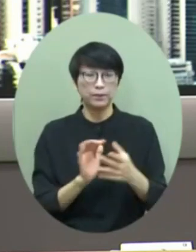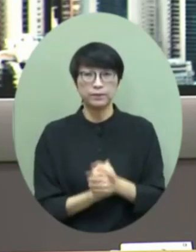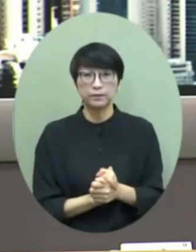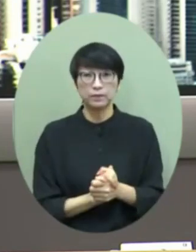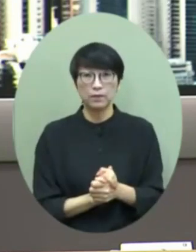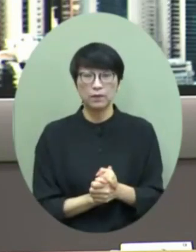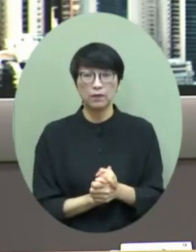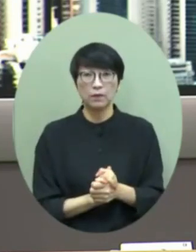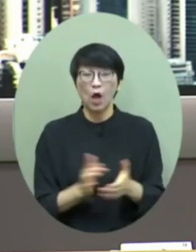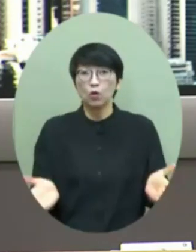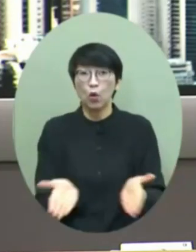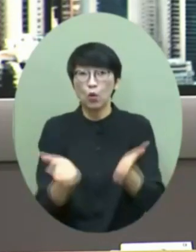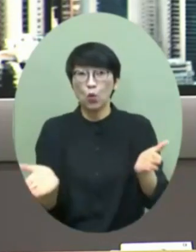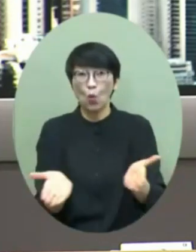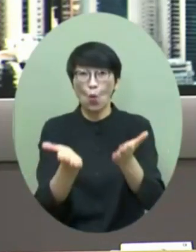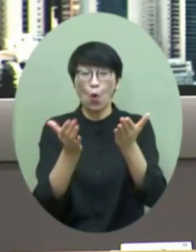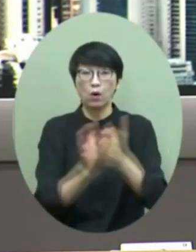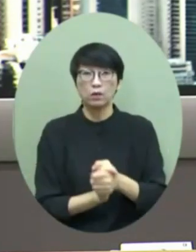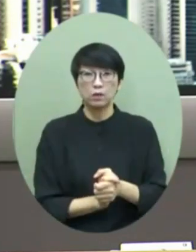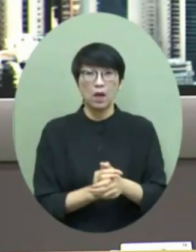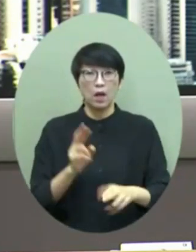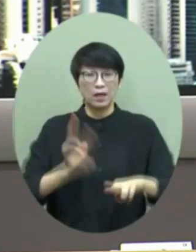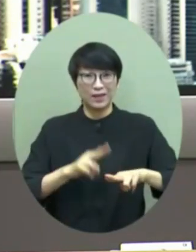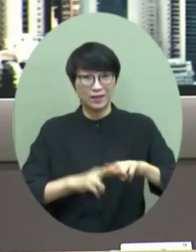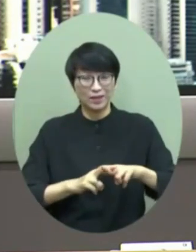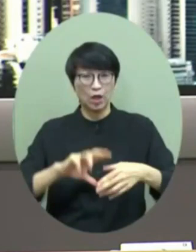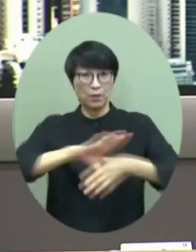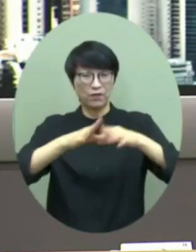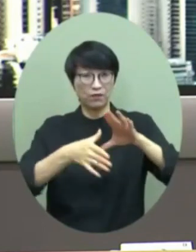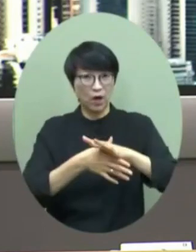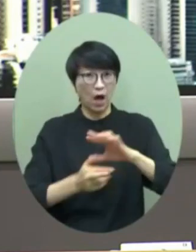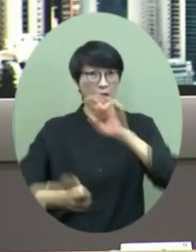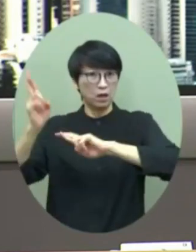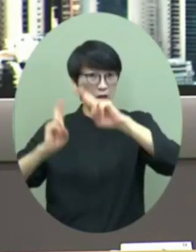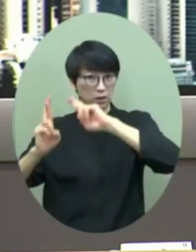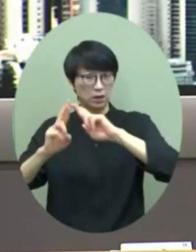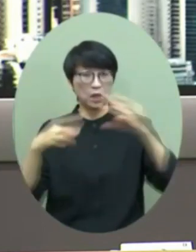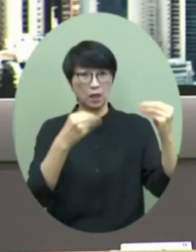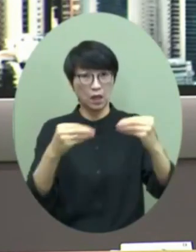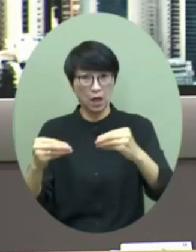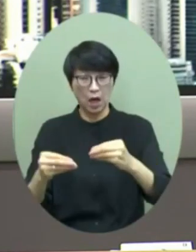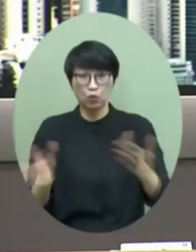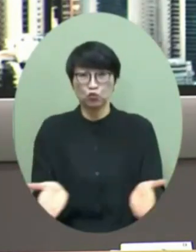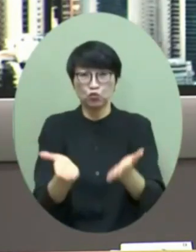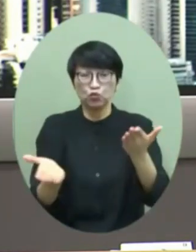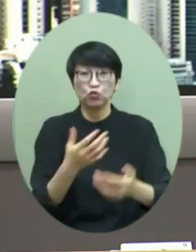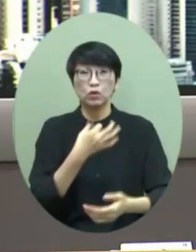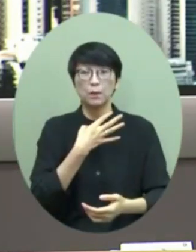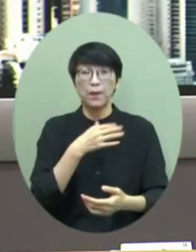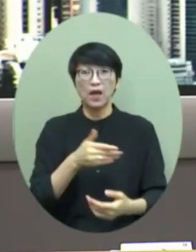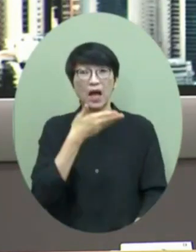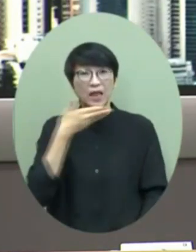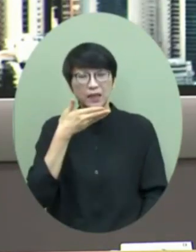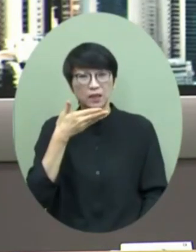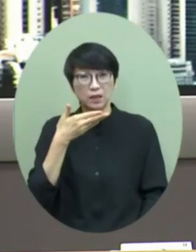crime, but we have not been able to do so. The third point is that we have not been doing a proper